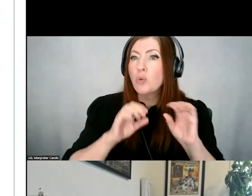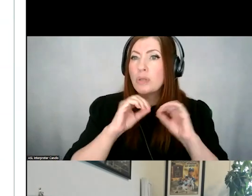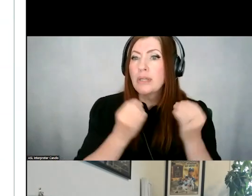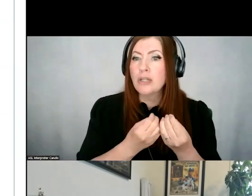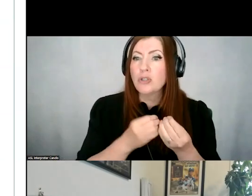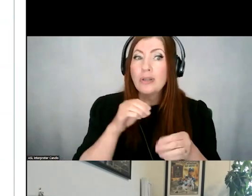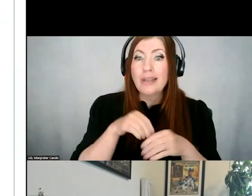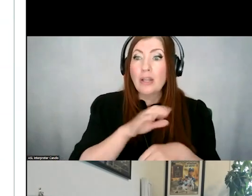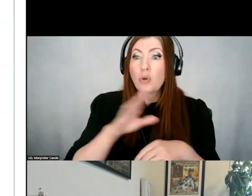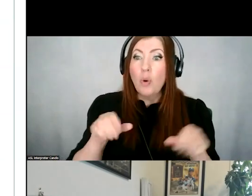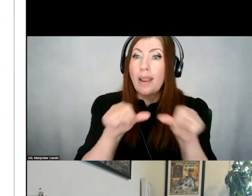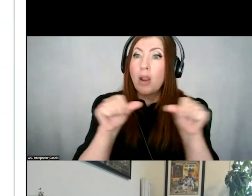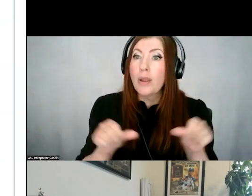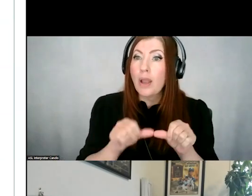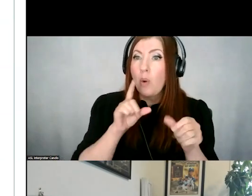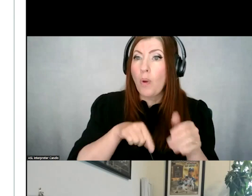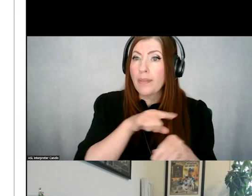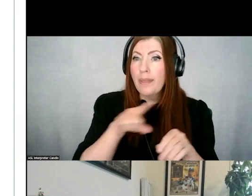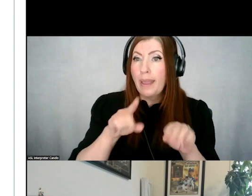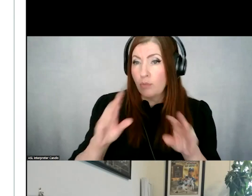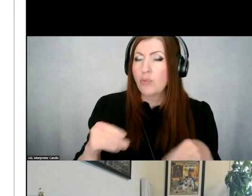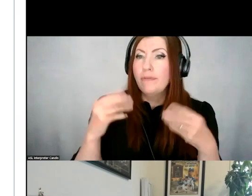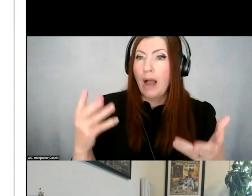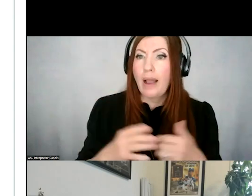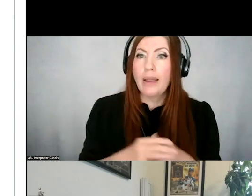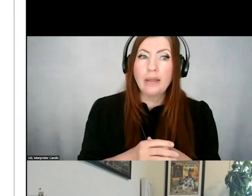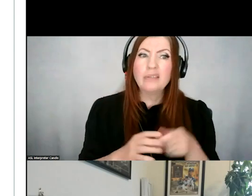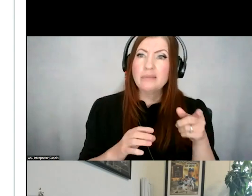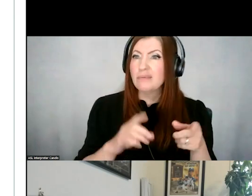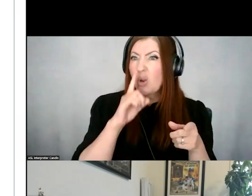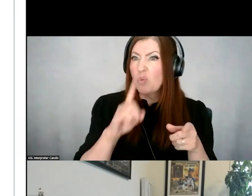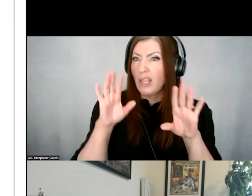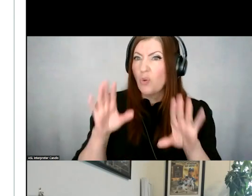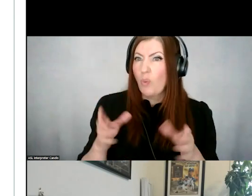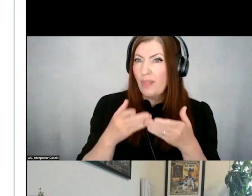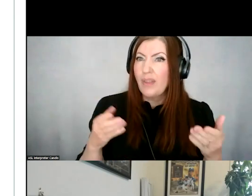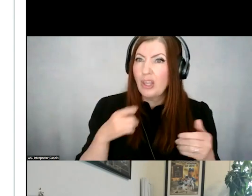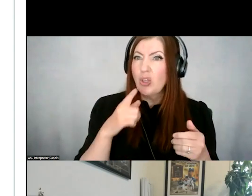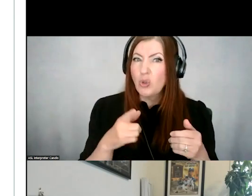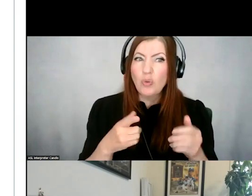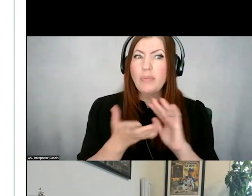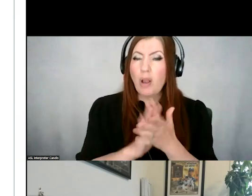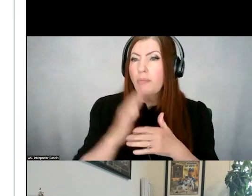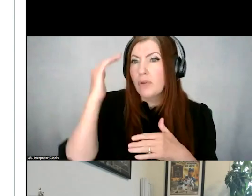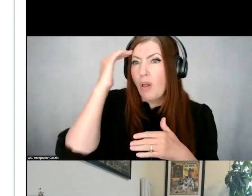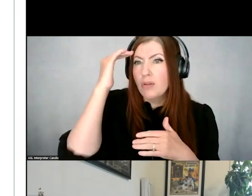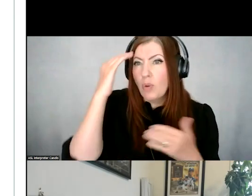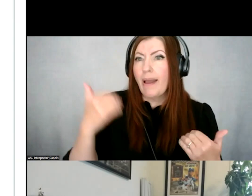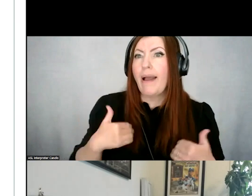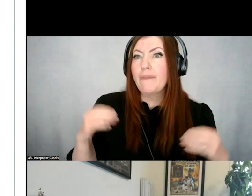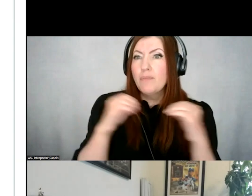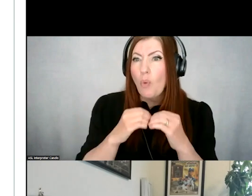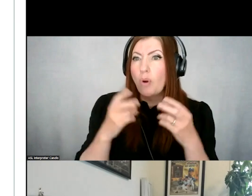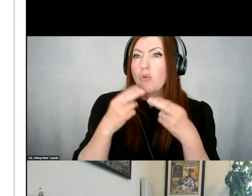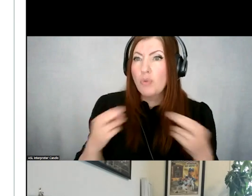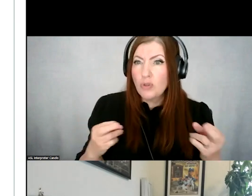in your area has to provide is a really great thing. So you're equipped with more resources if people